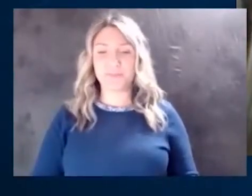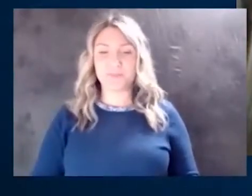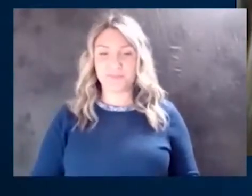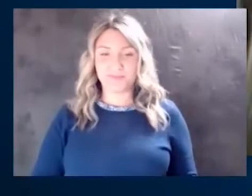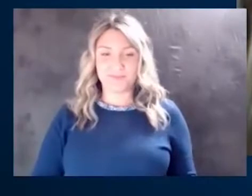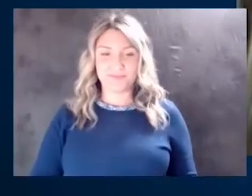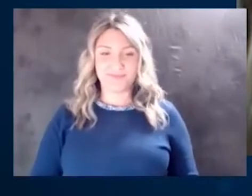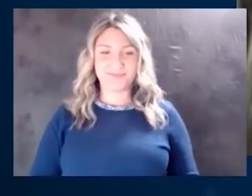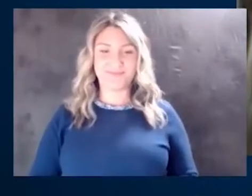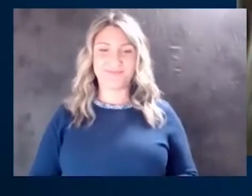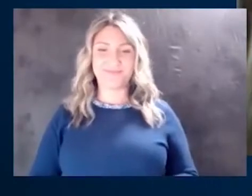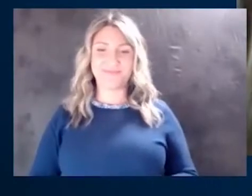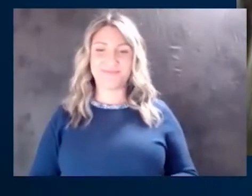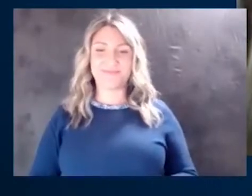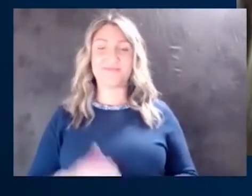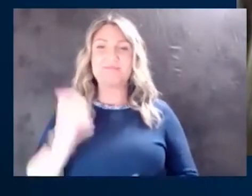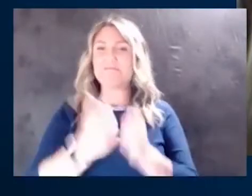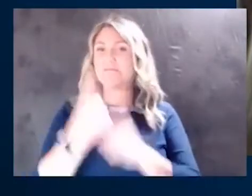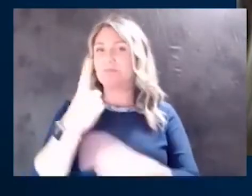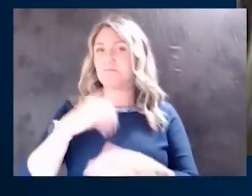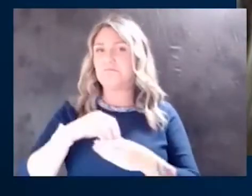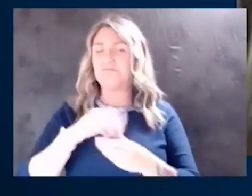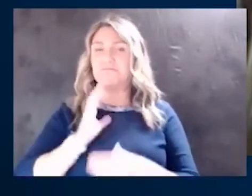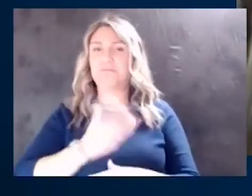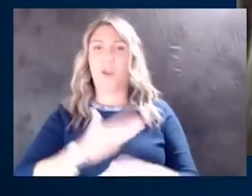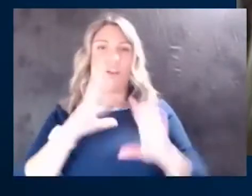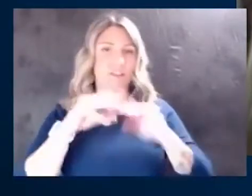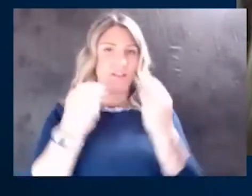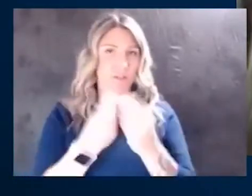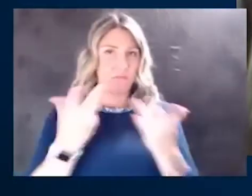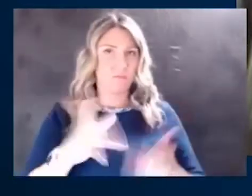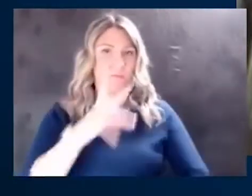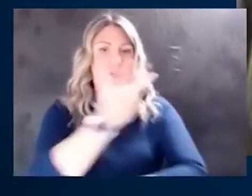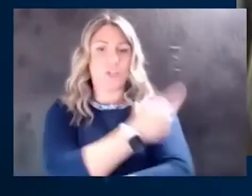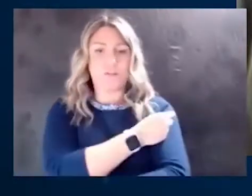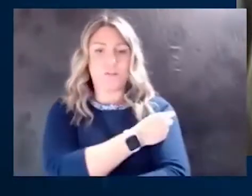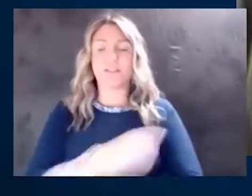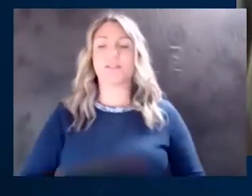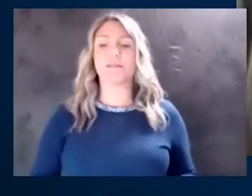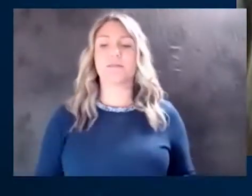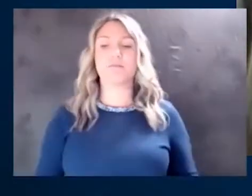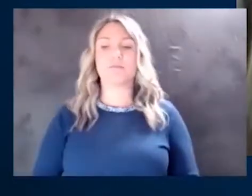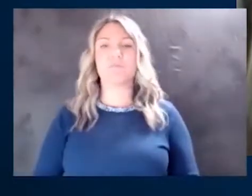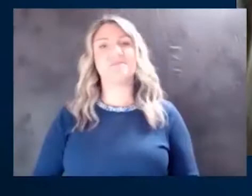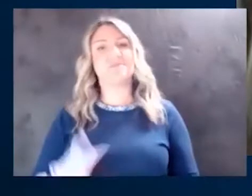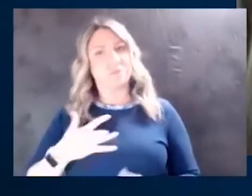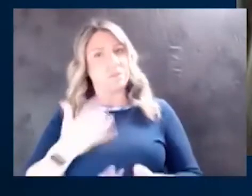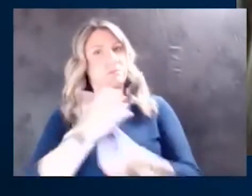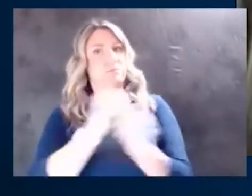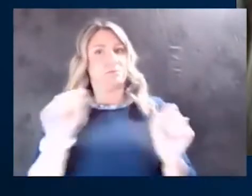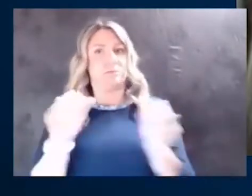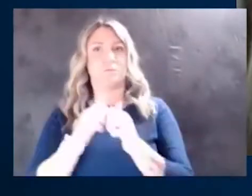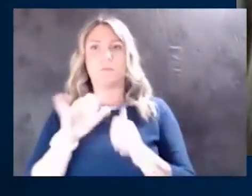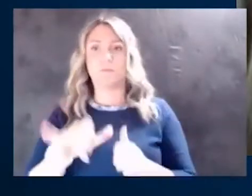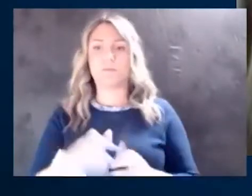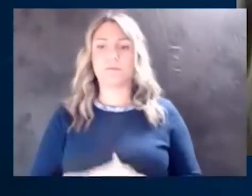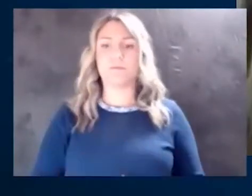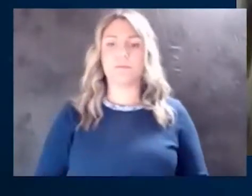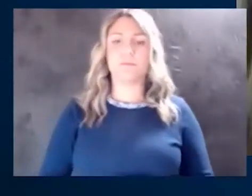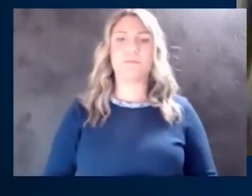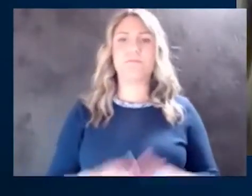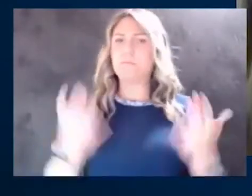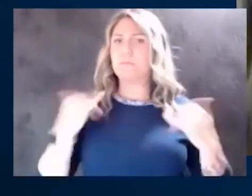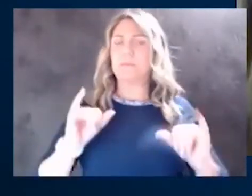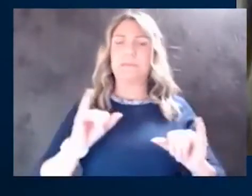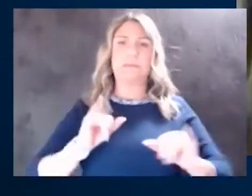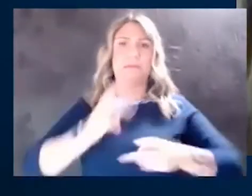daughter? Everybody in the family is vaccinated, and so I feel pretty safe. We do still take precautions